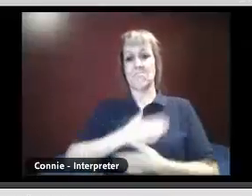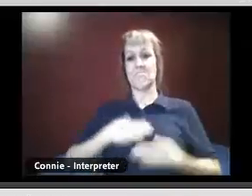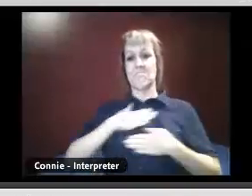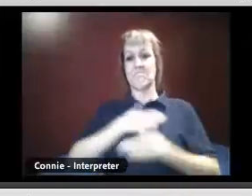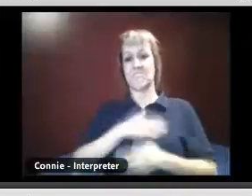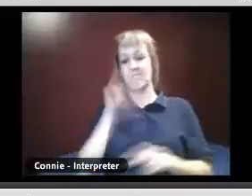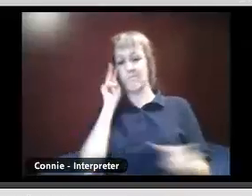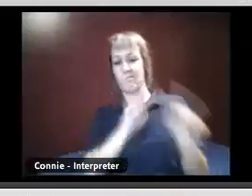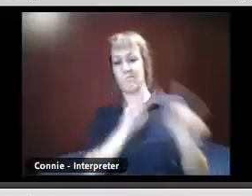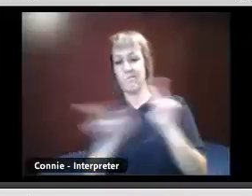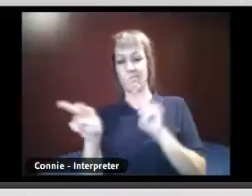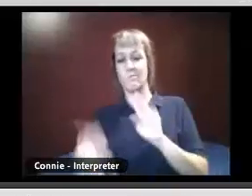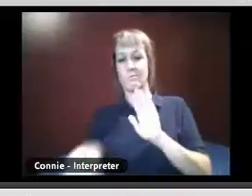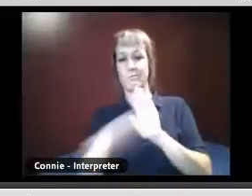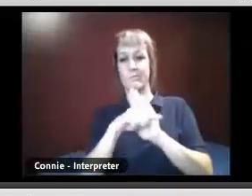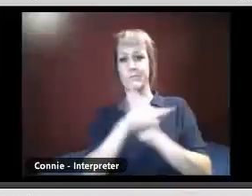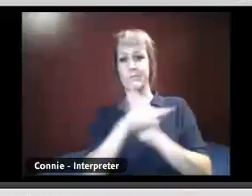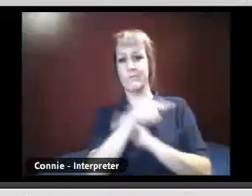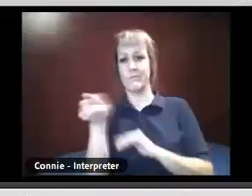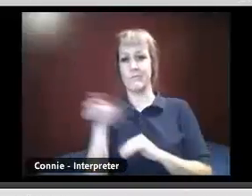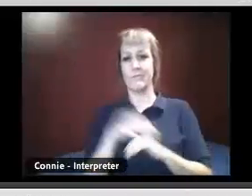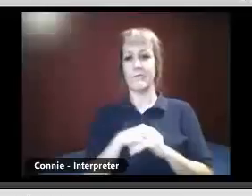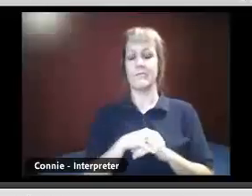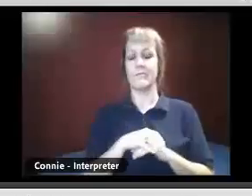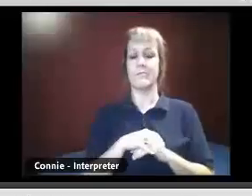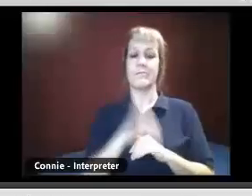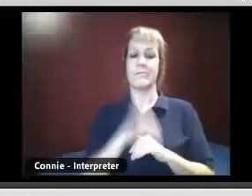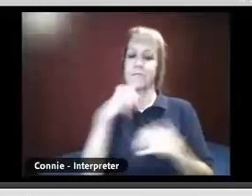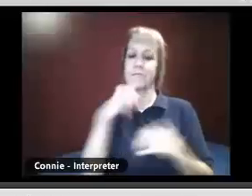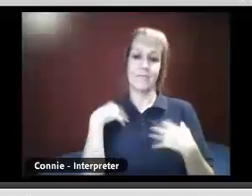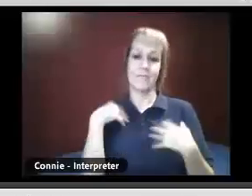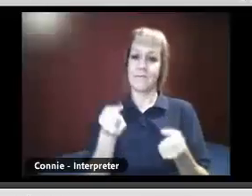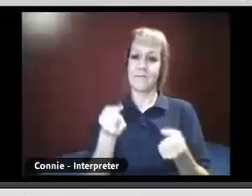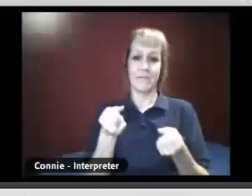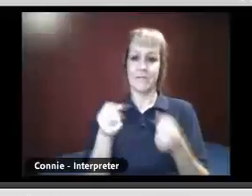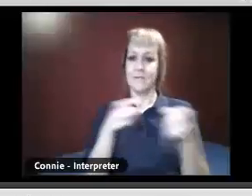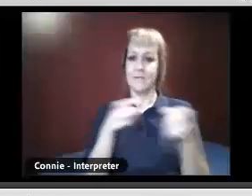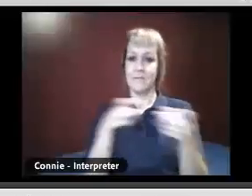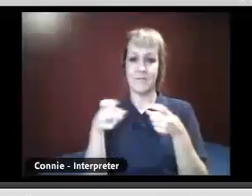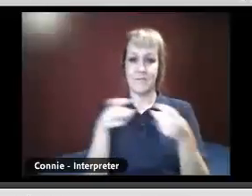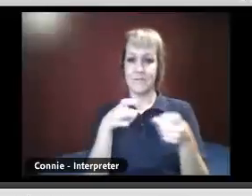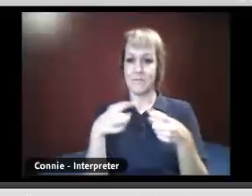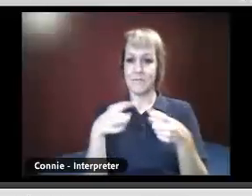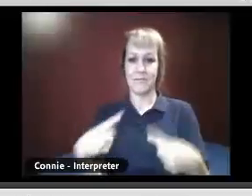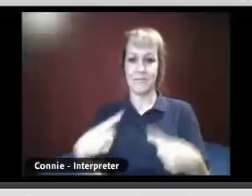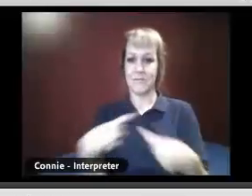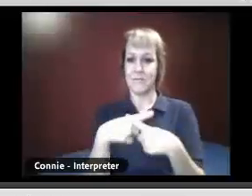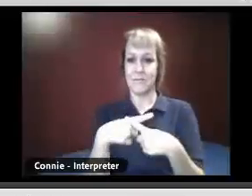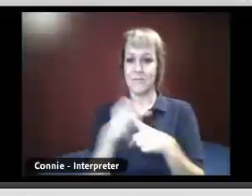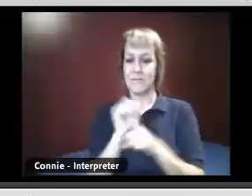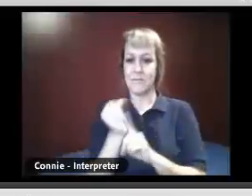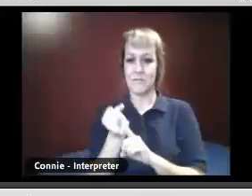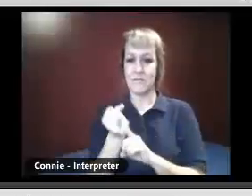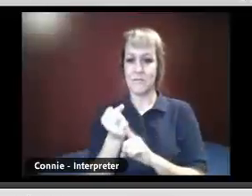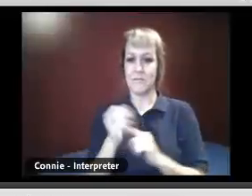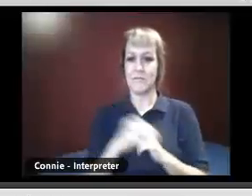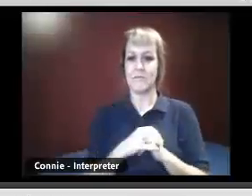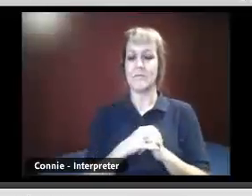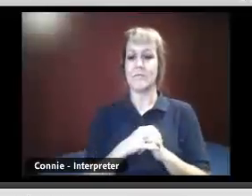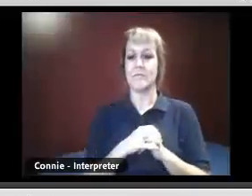you lose. So it's not a healthy way of managing conflicts or situations.